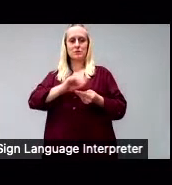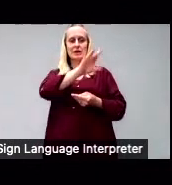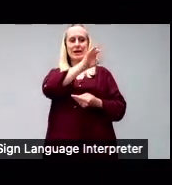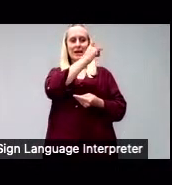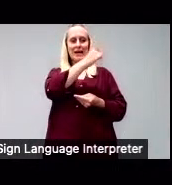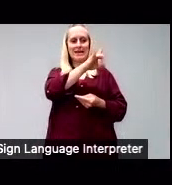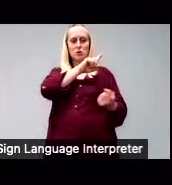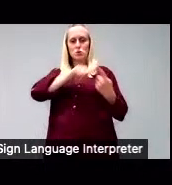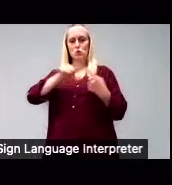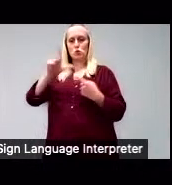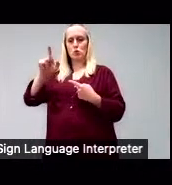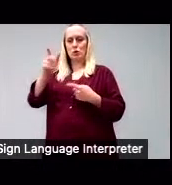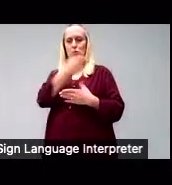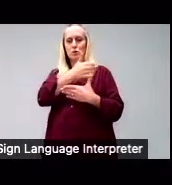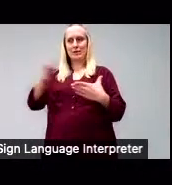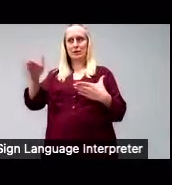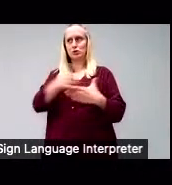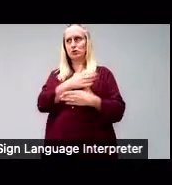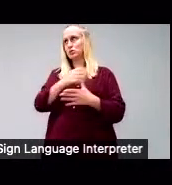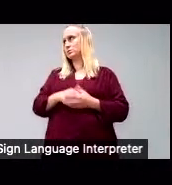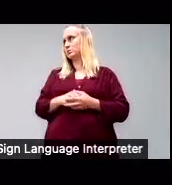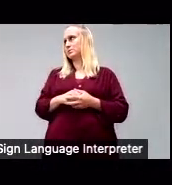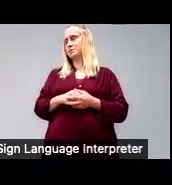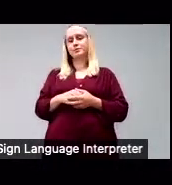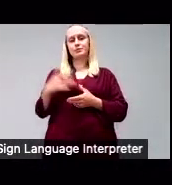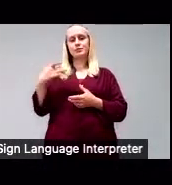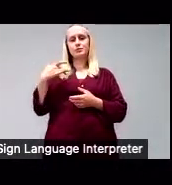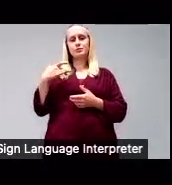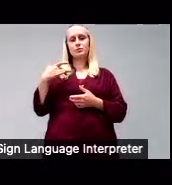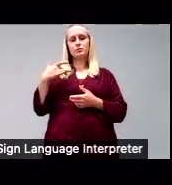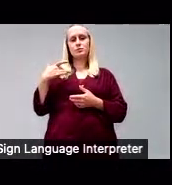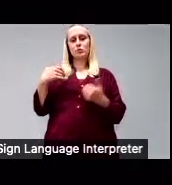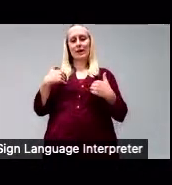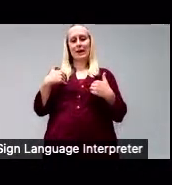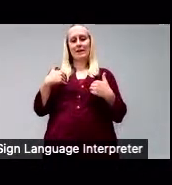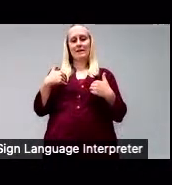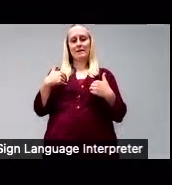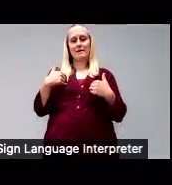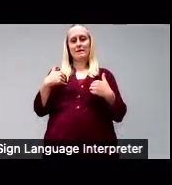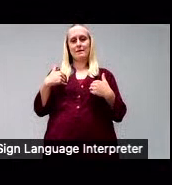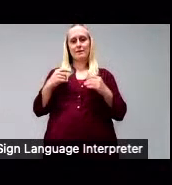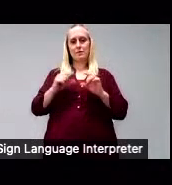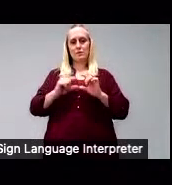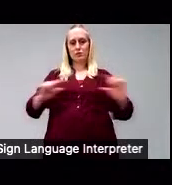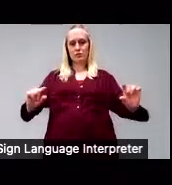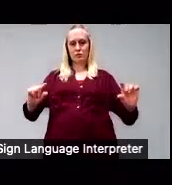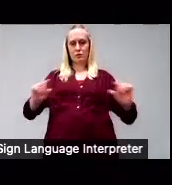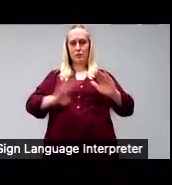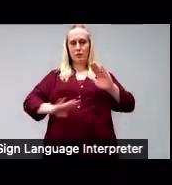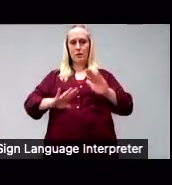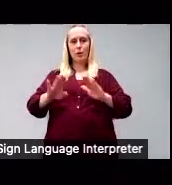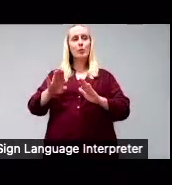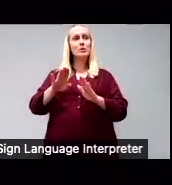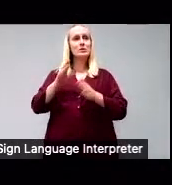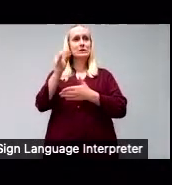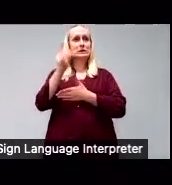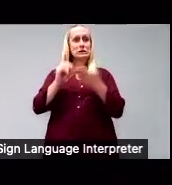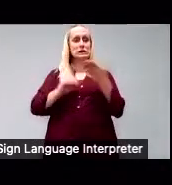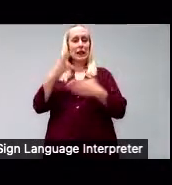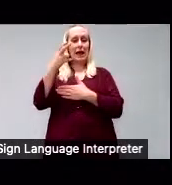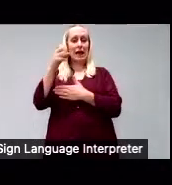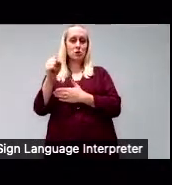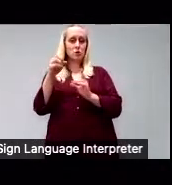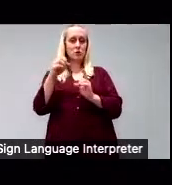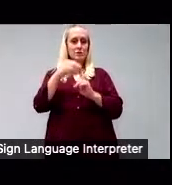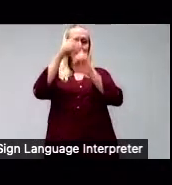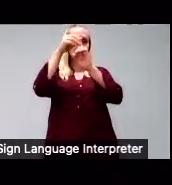old range. We do have, I put in the bottom, this was actually designed by one of our high school special education programs,